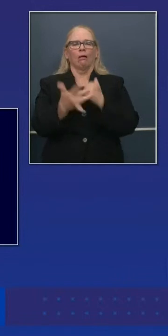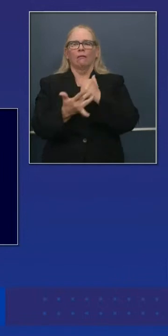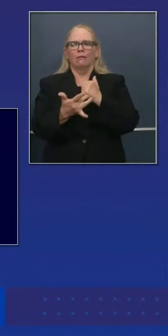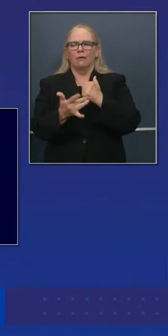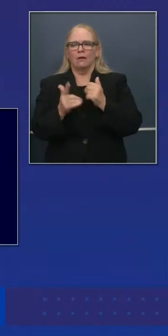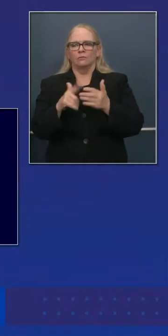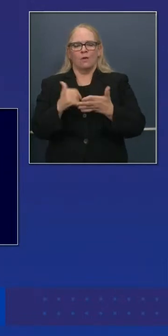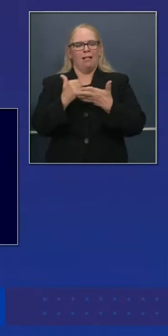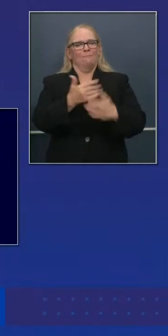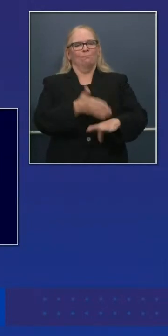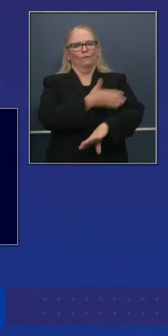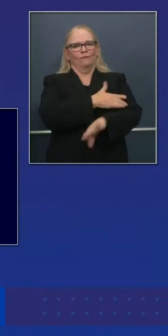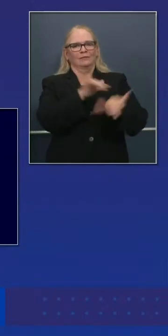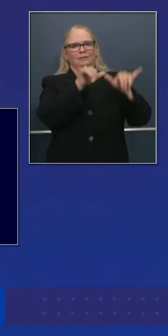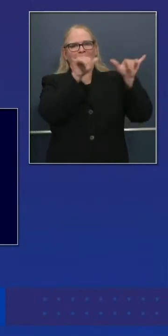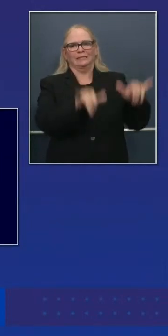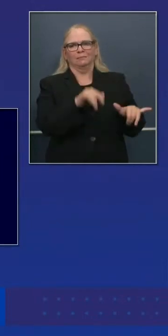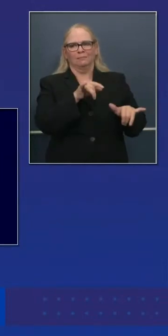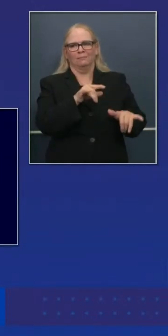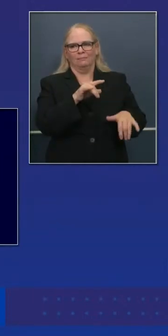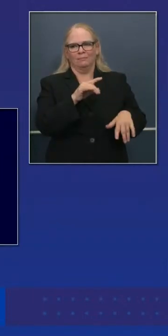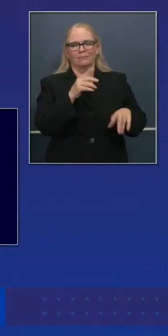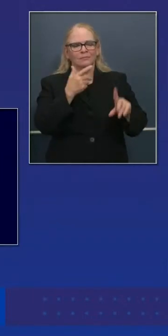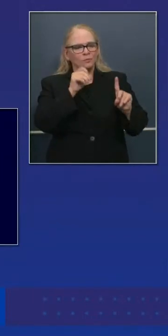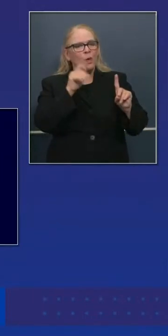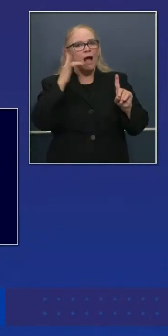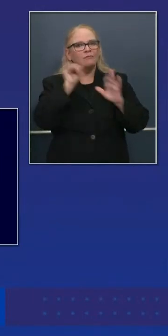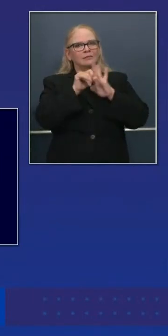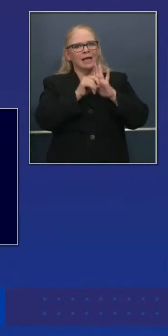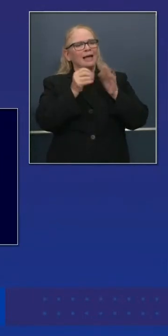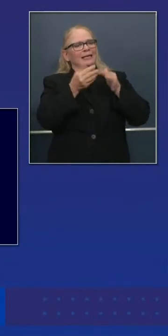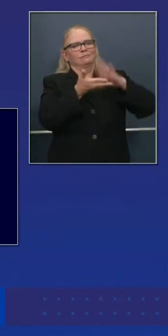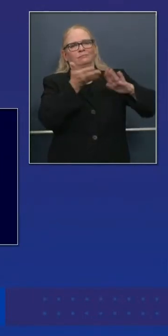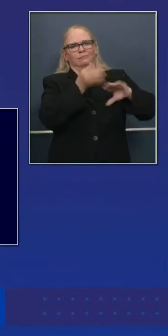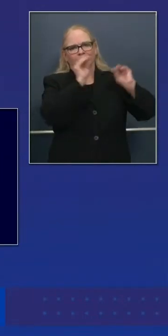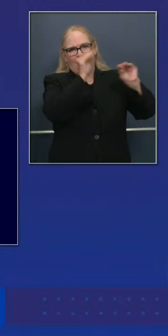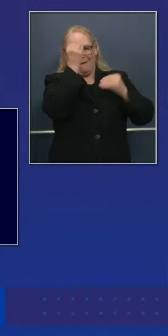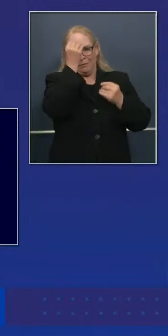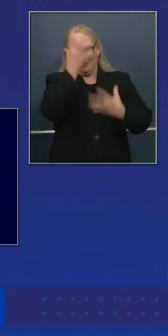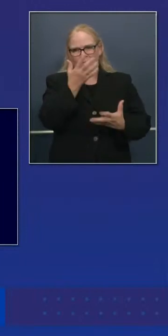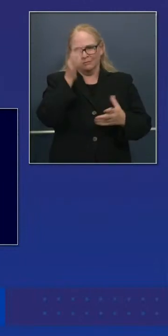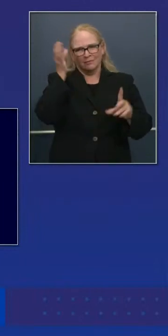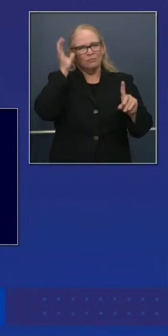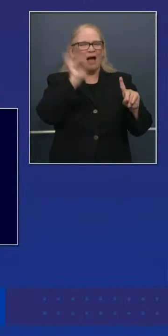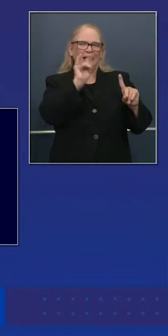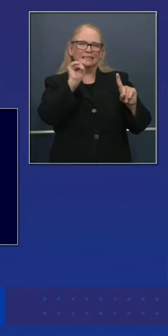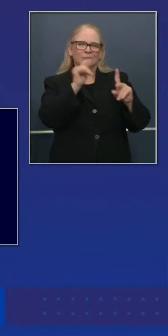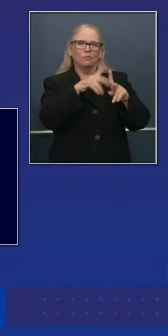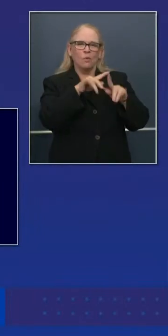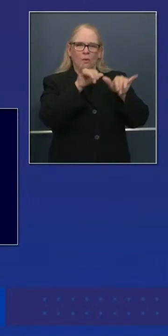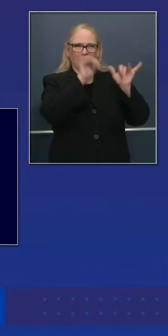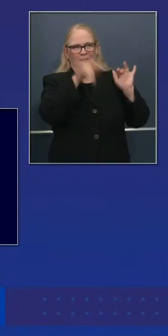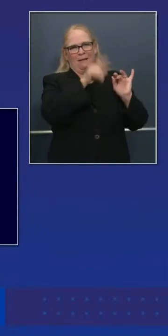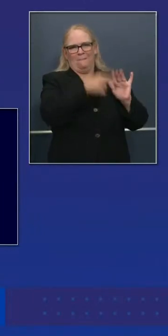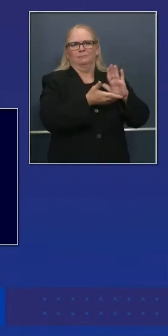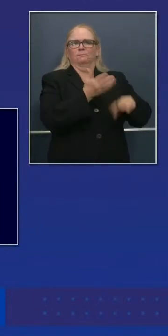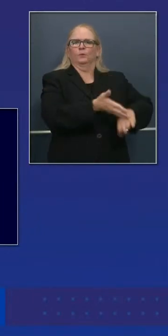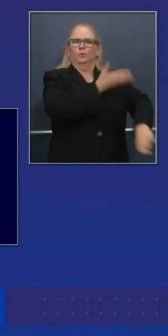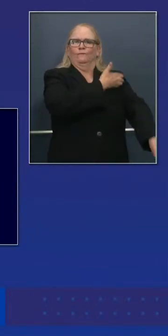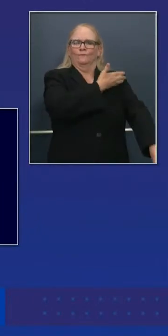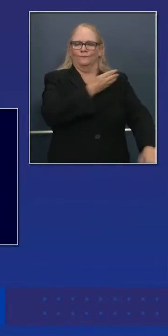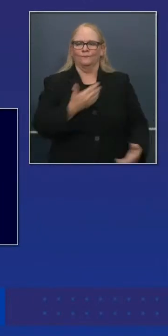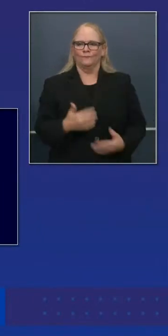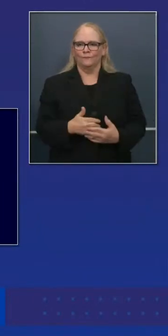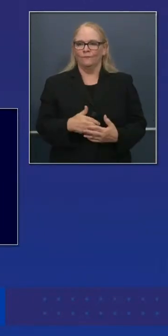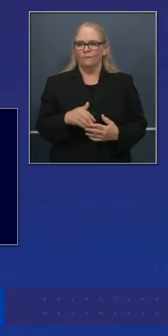office of digital innovation's purpose is to really get under the hood and focus on these issues that, candidly, and it's not an indictment,